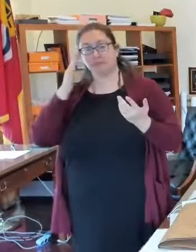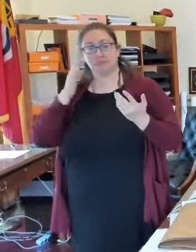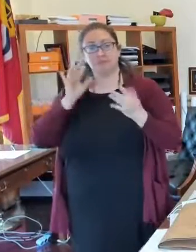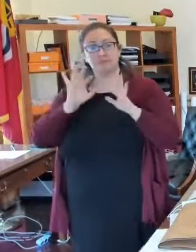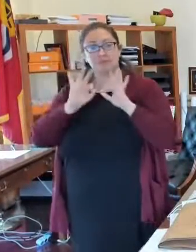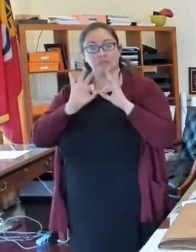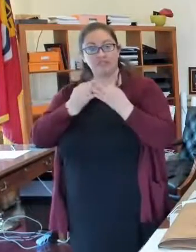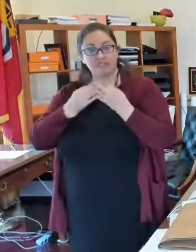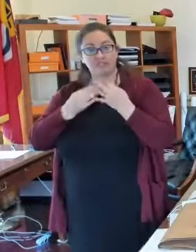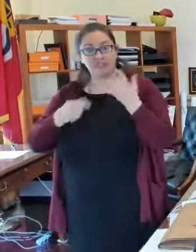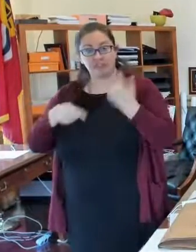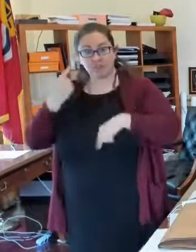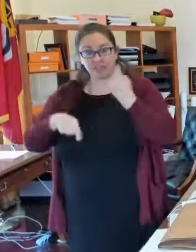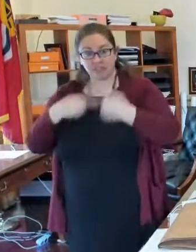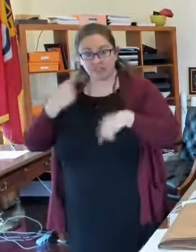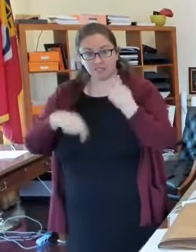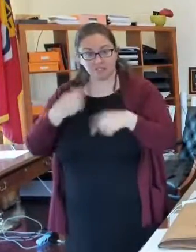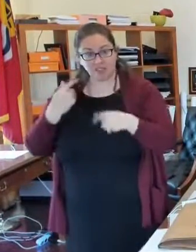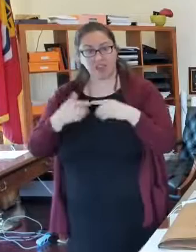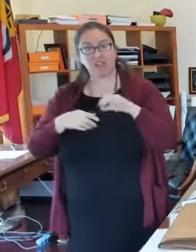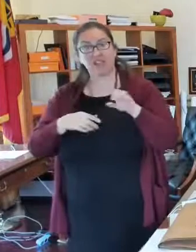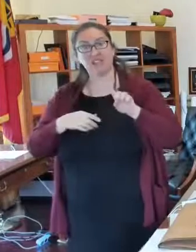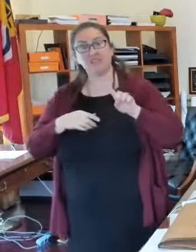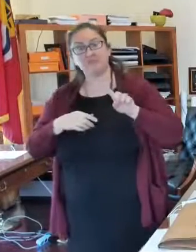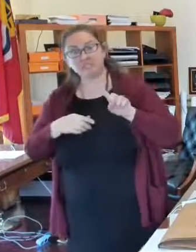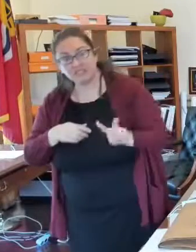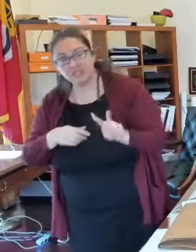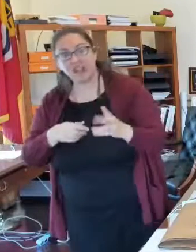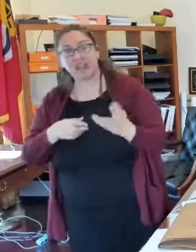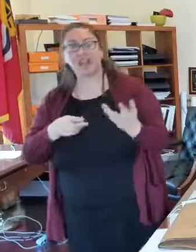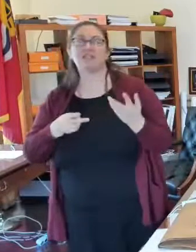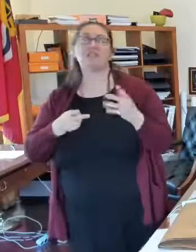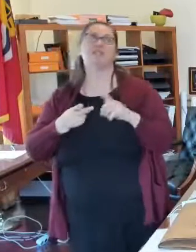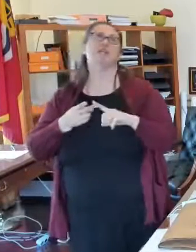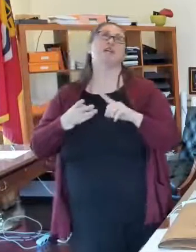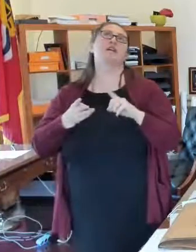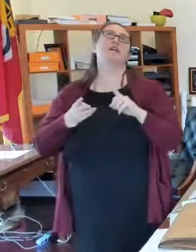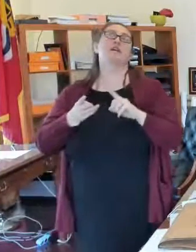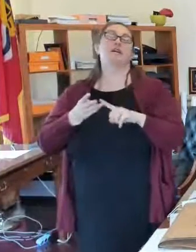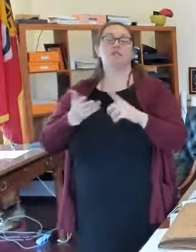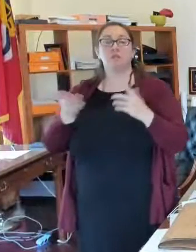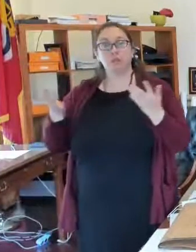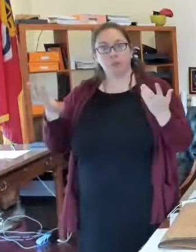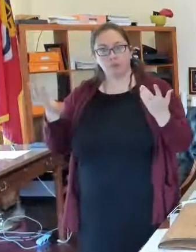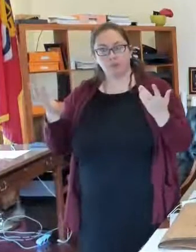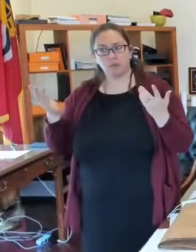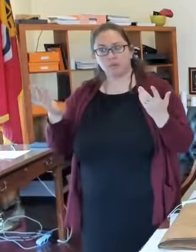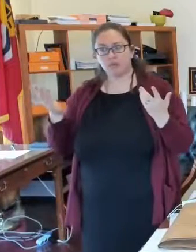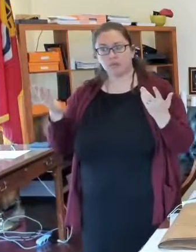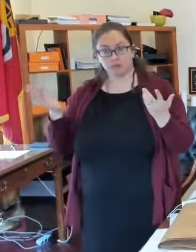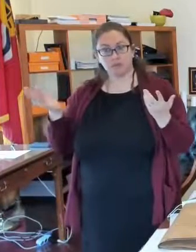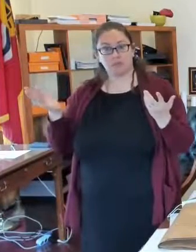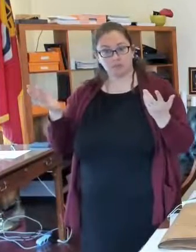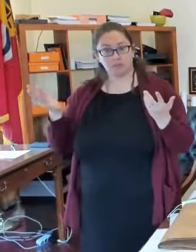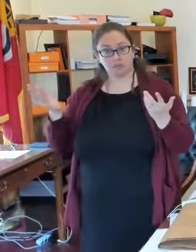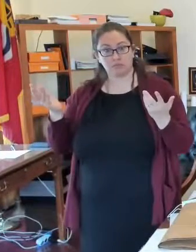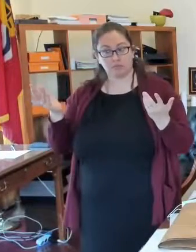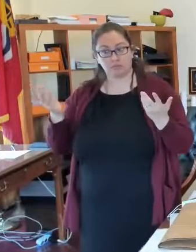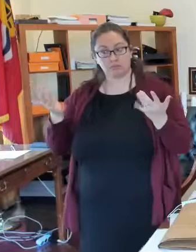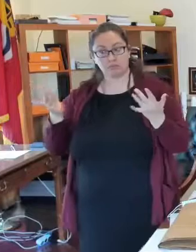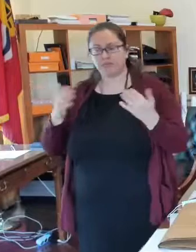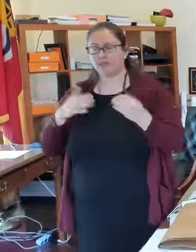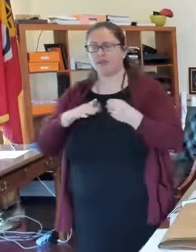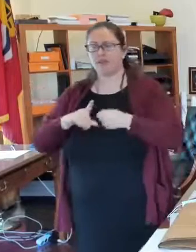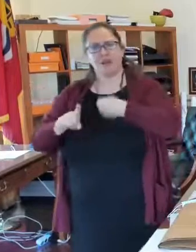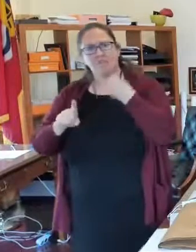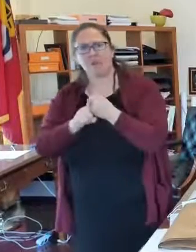family disputes, domestic violence, and so that hits every part of our